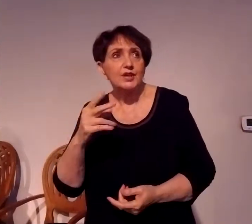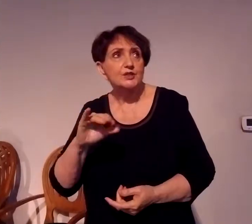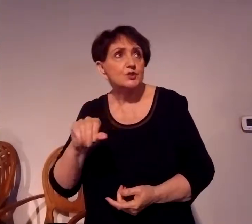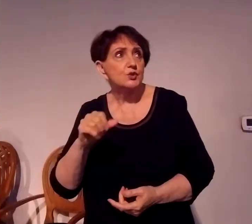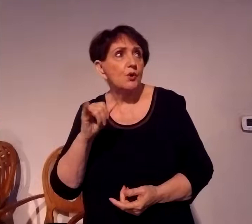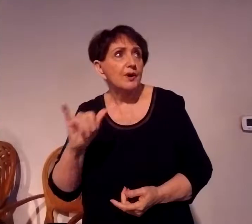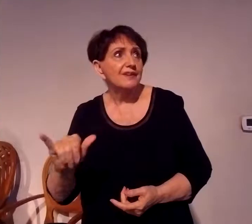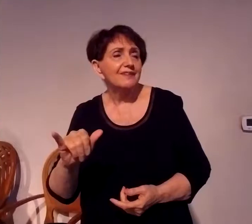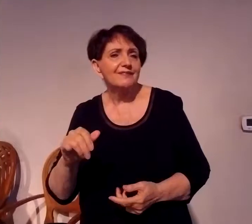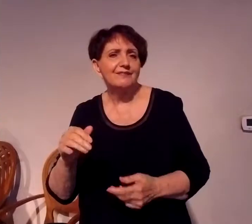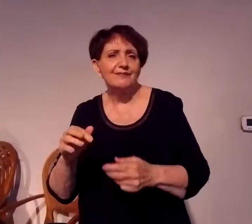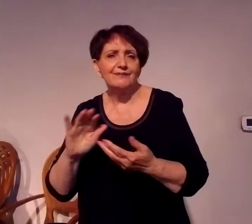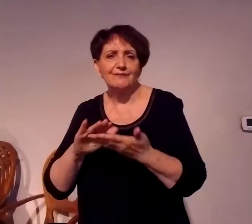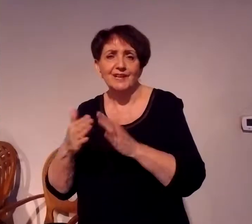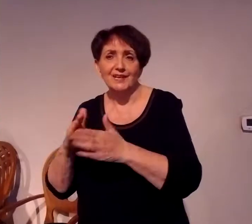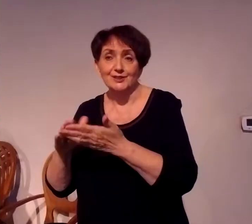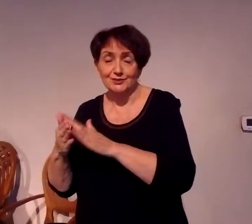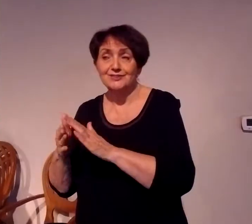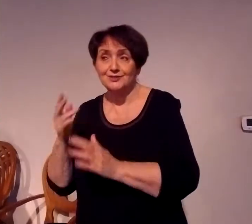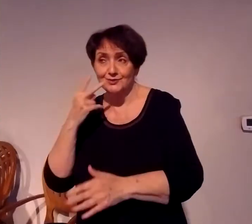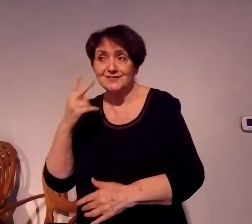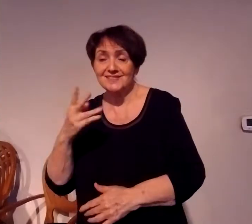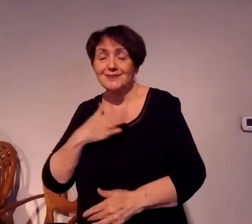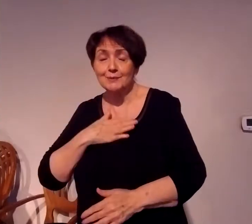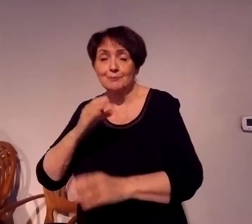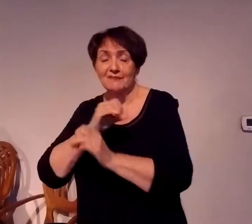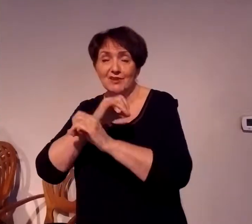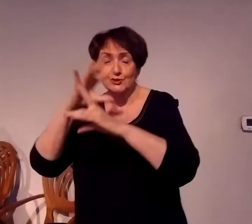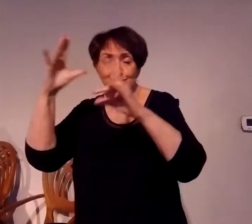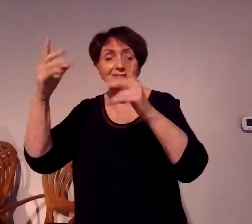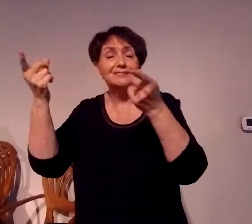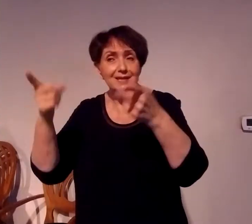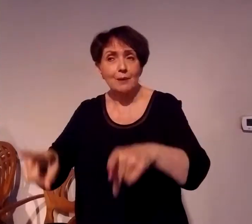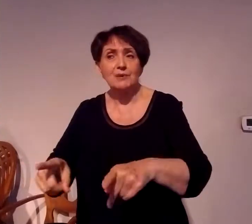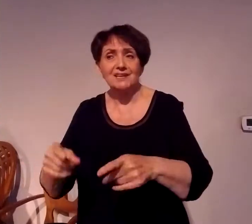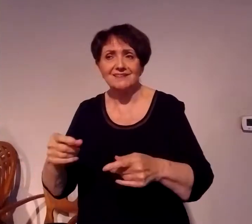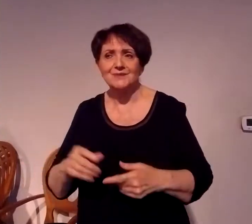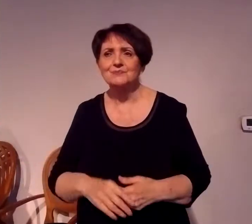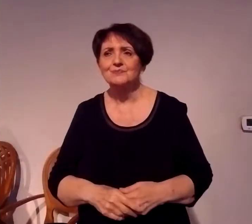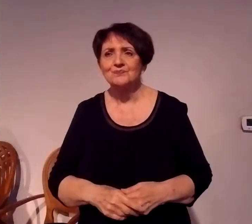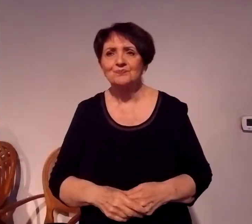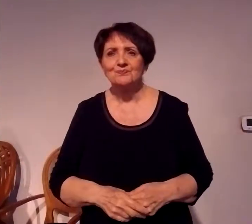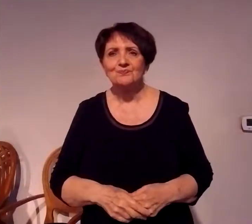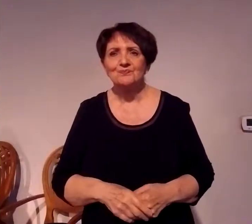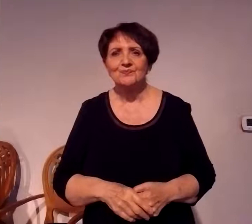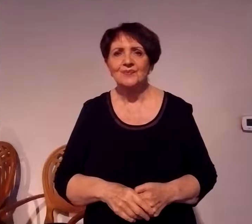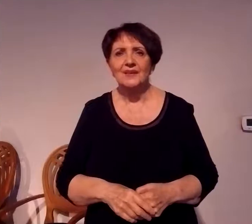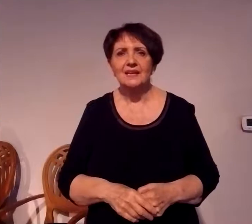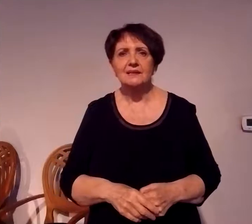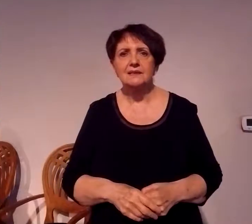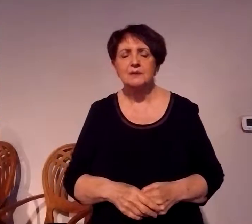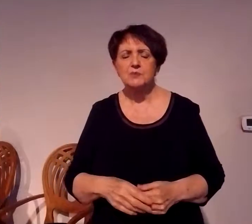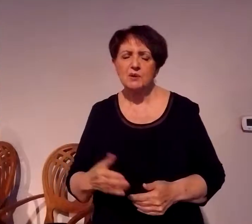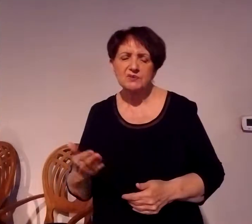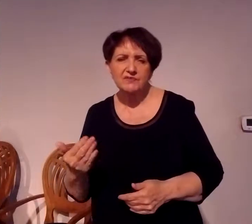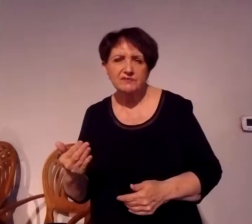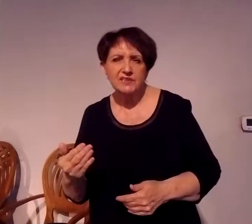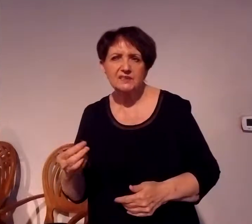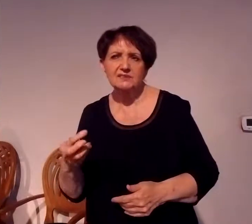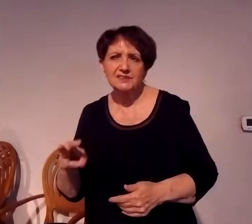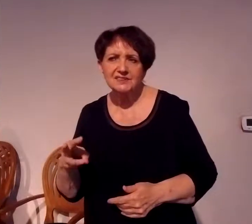see that I'm living my vision, growing a rainbow family. But when I was 15 or 16, I started